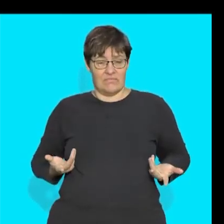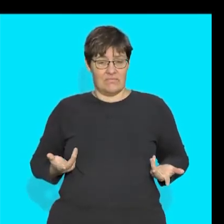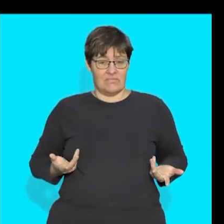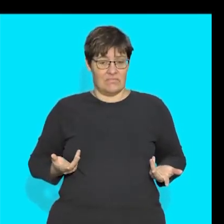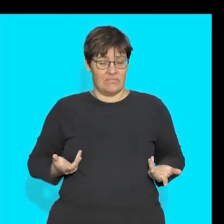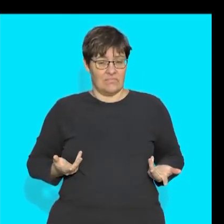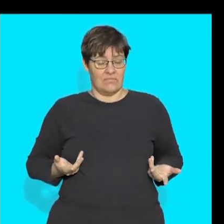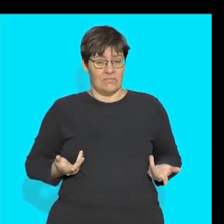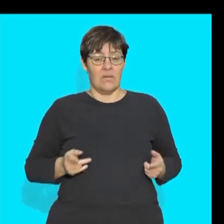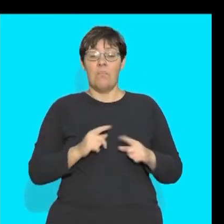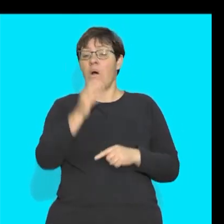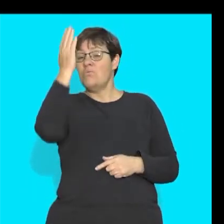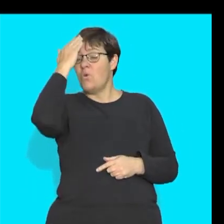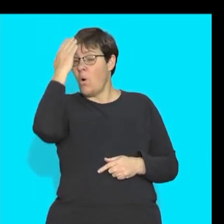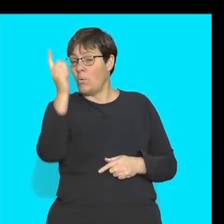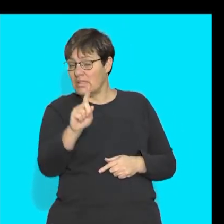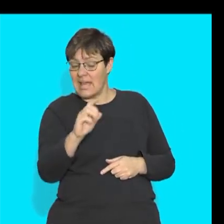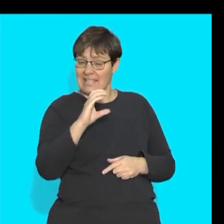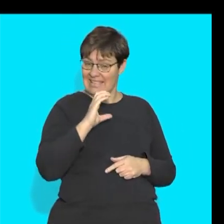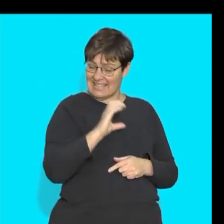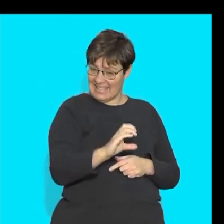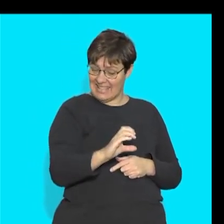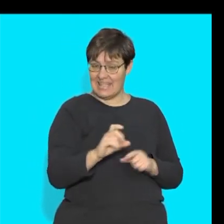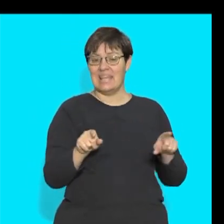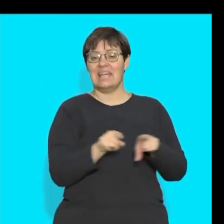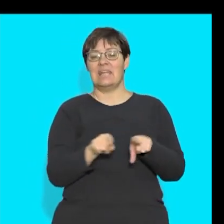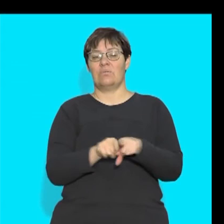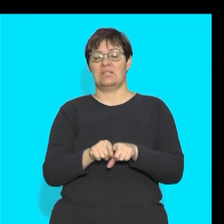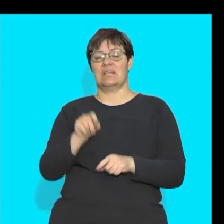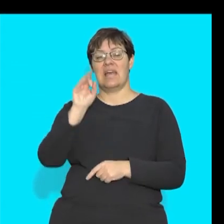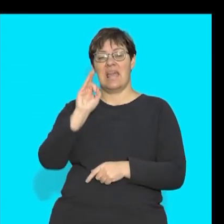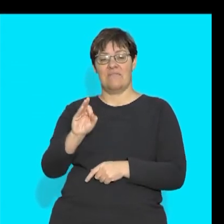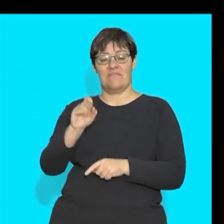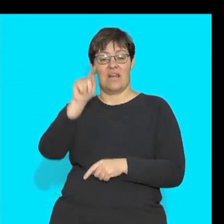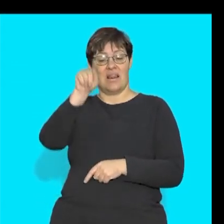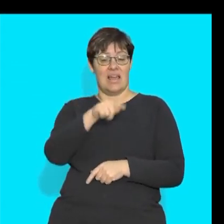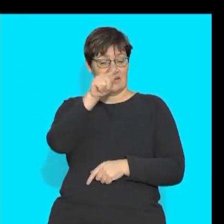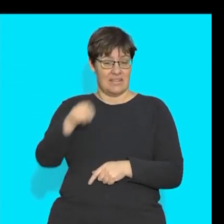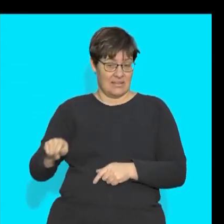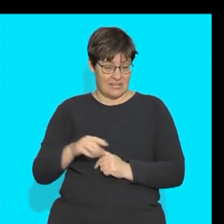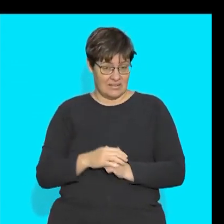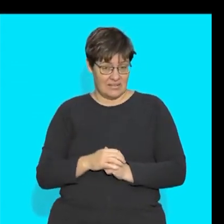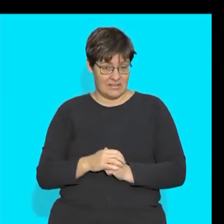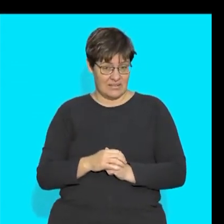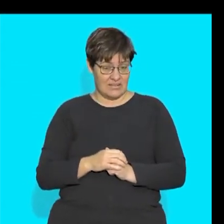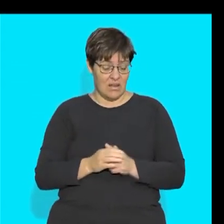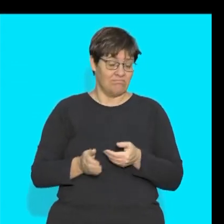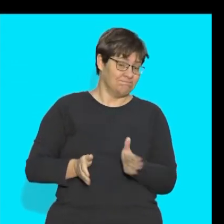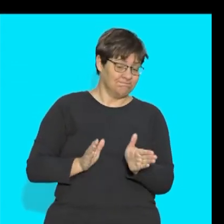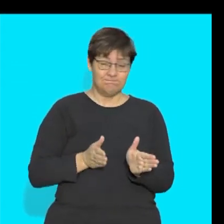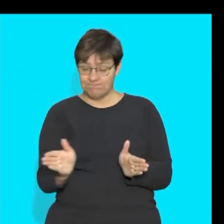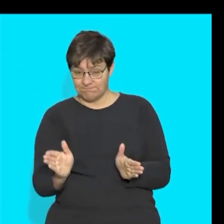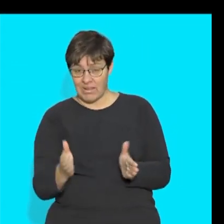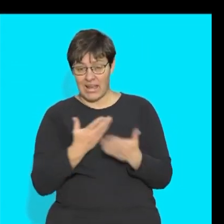F. What I do know is that C equals F lambda. There's